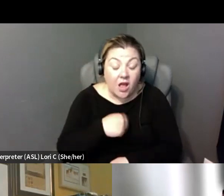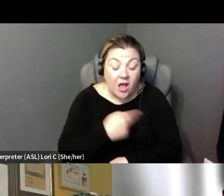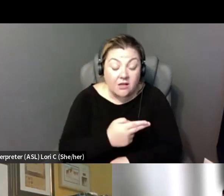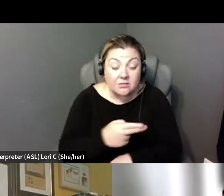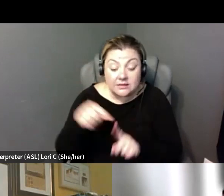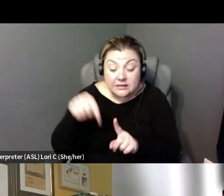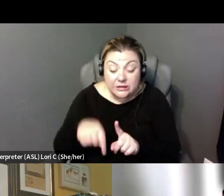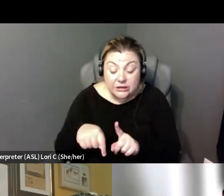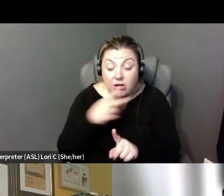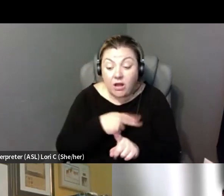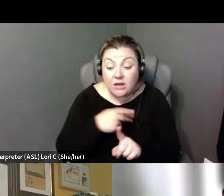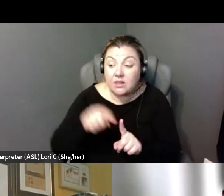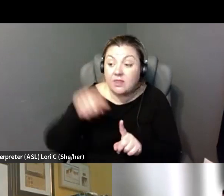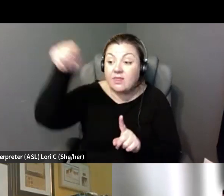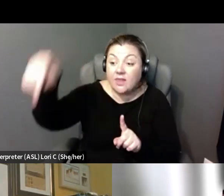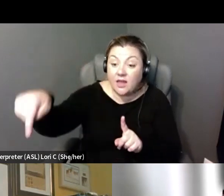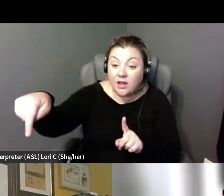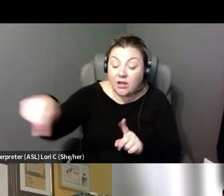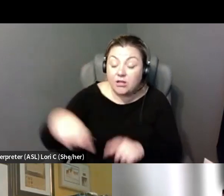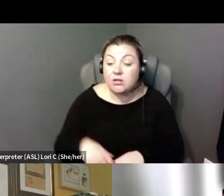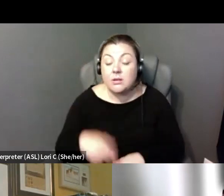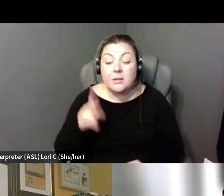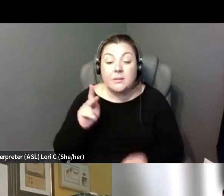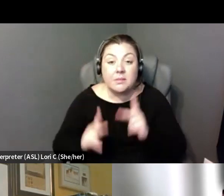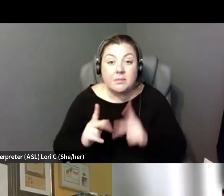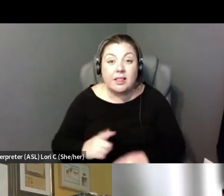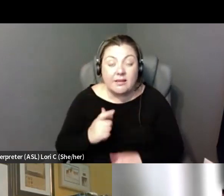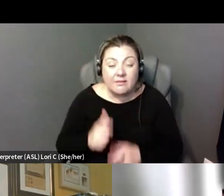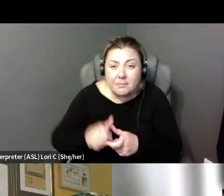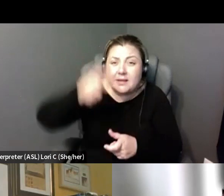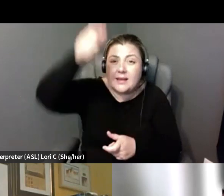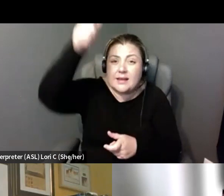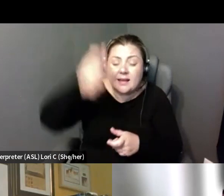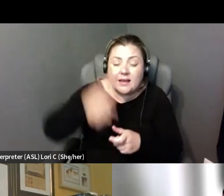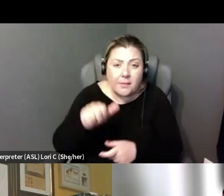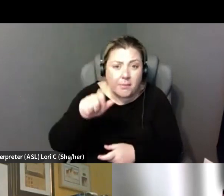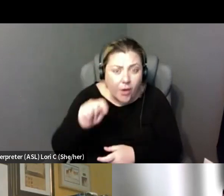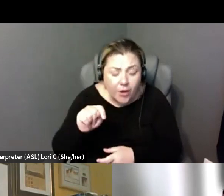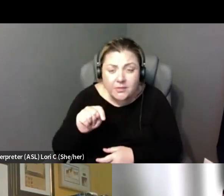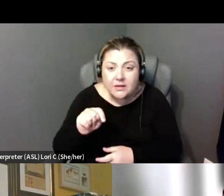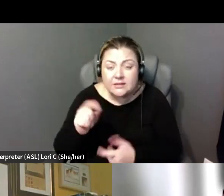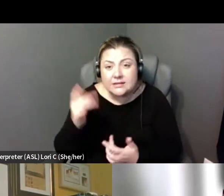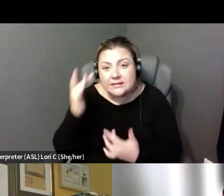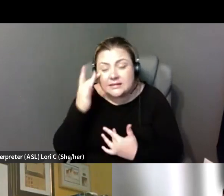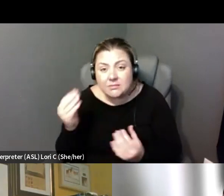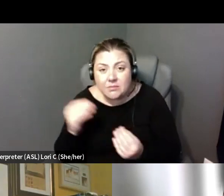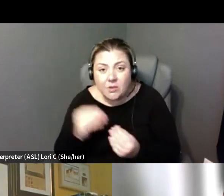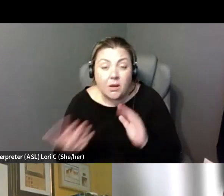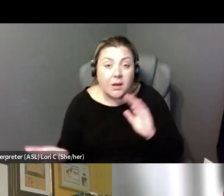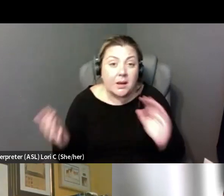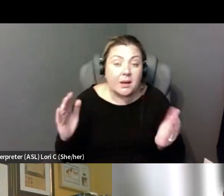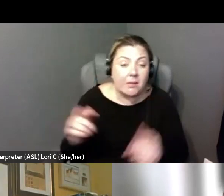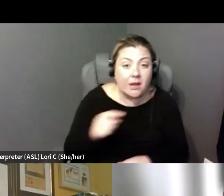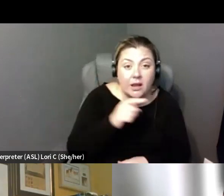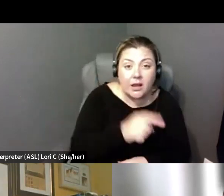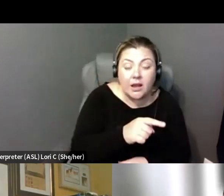the high rise and the number of patients put in a specific high rise building or in a zip code, for example. So I was thinking, is there